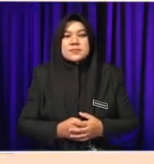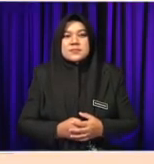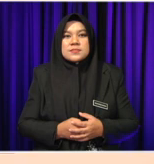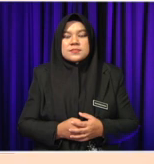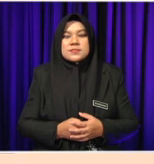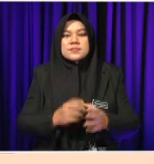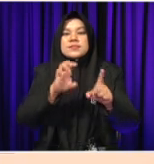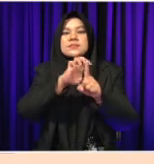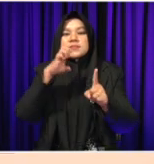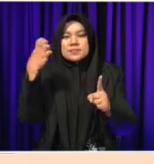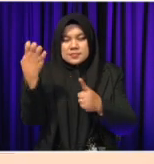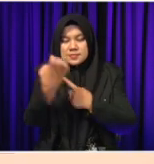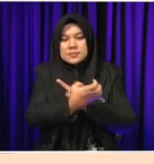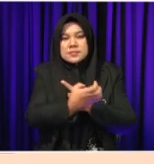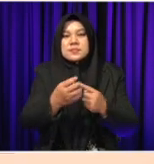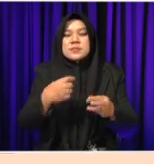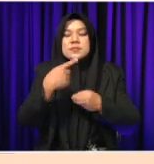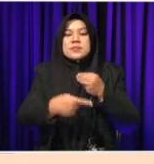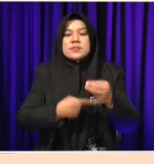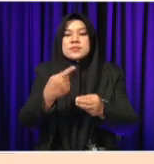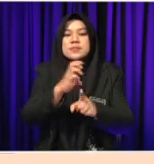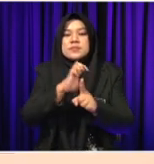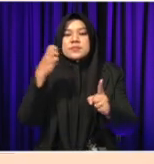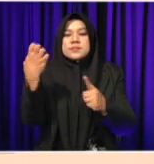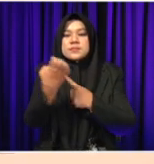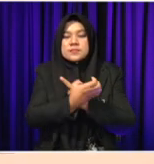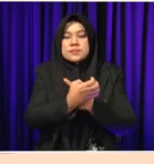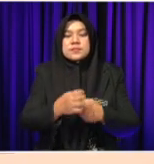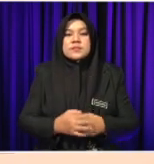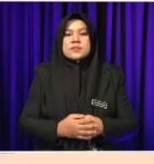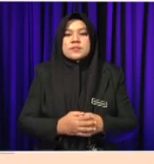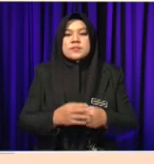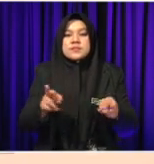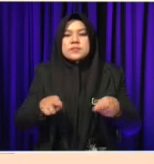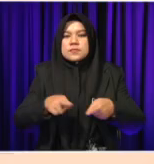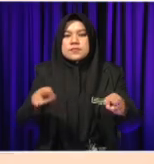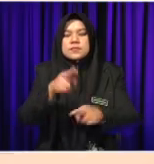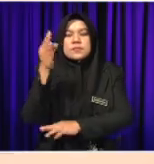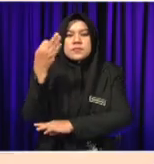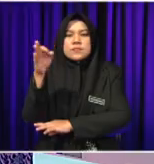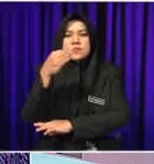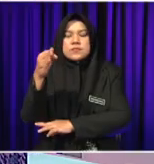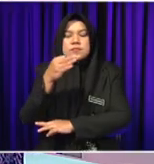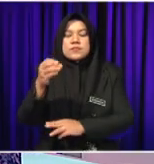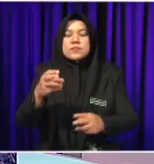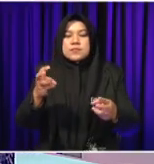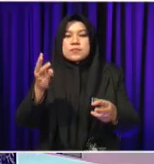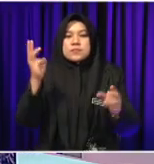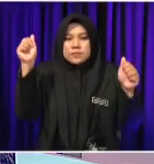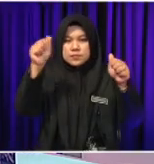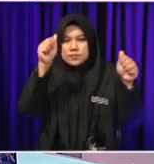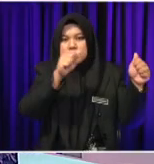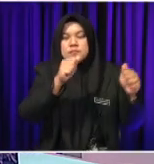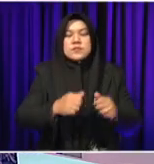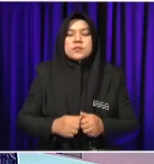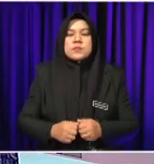Environment. Correct. It's about environment where you can see rivers, forests, fresh air. Good job. And last but not